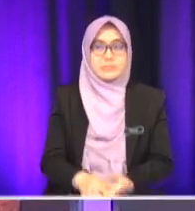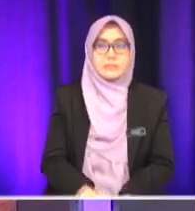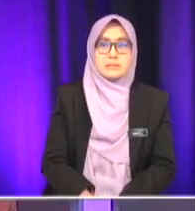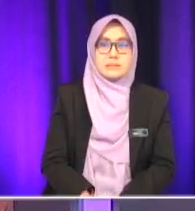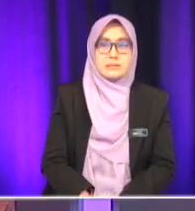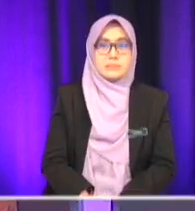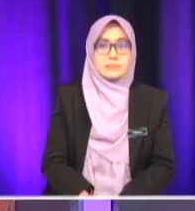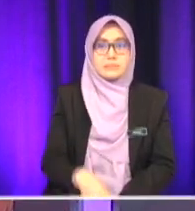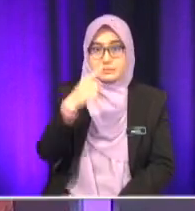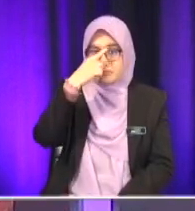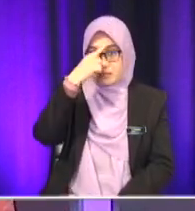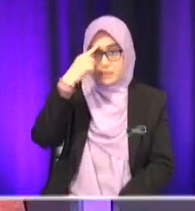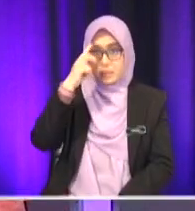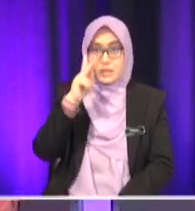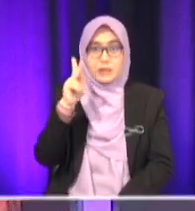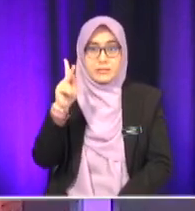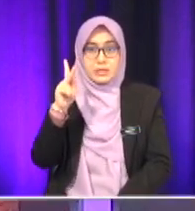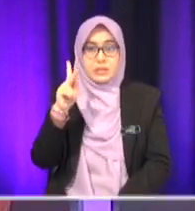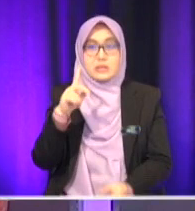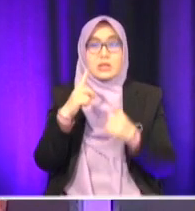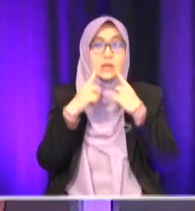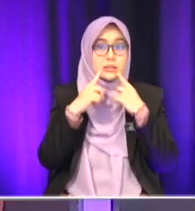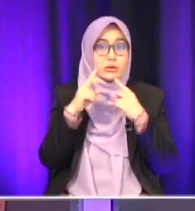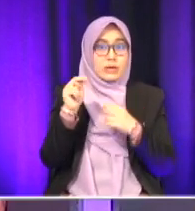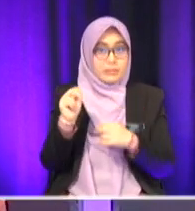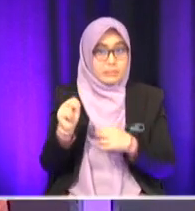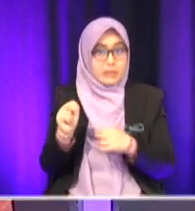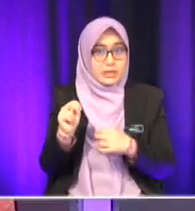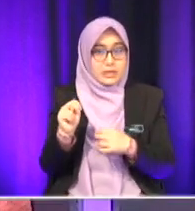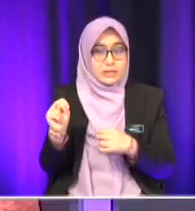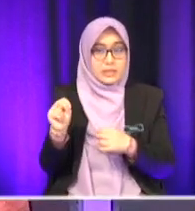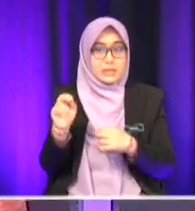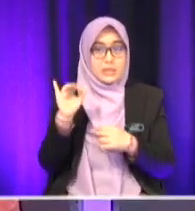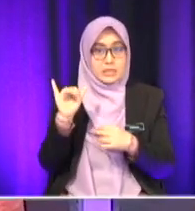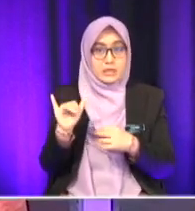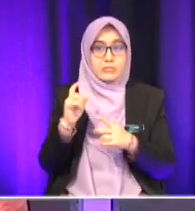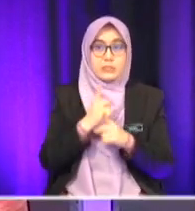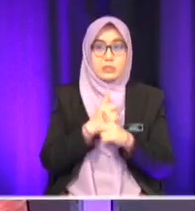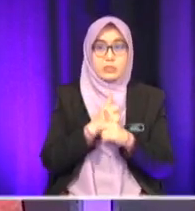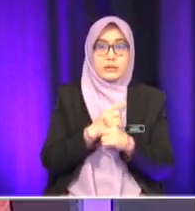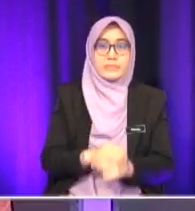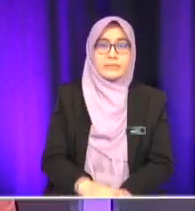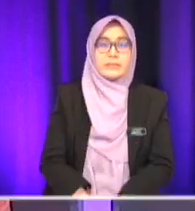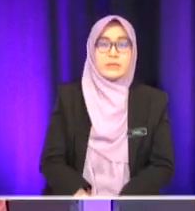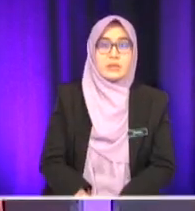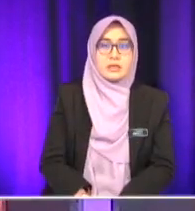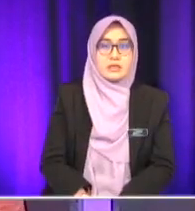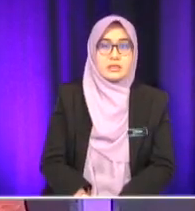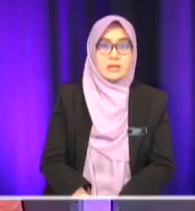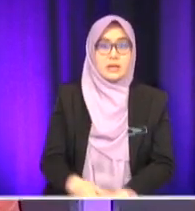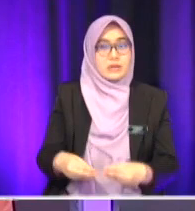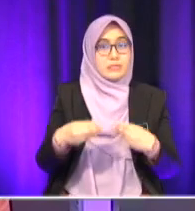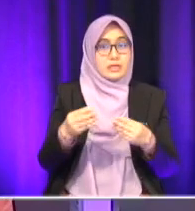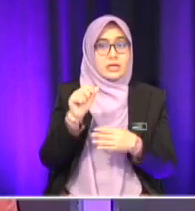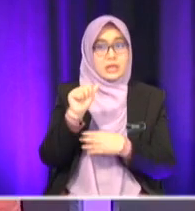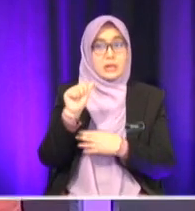this paper that is given to you is only given A, B, C, D, and E. Yes.